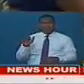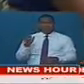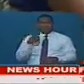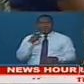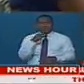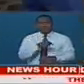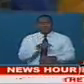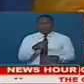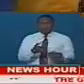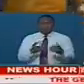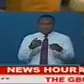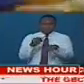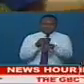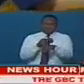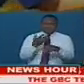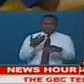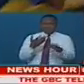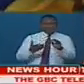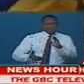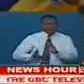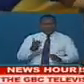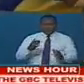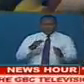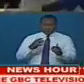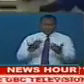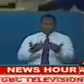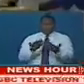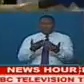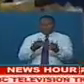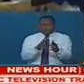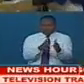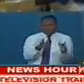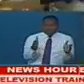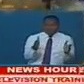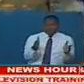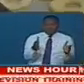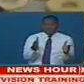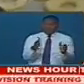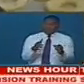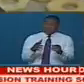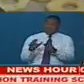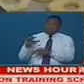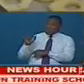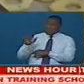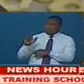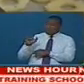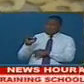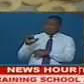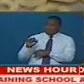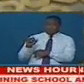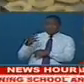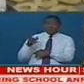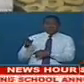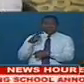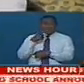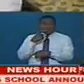pineapples multiply faster and are easier to cultivate. The deputy minister for trade and industry, Mr. Carlos Ahinkra, called on the GEPA